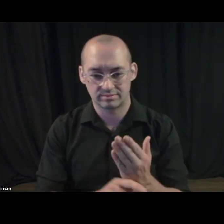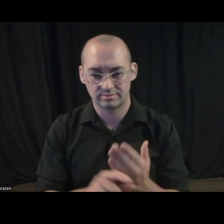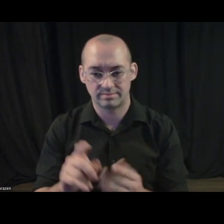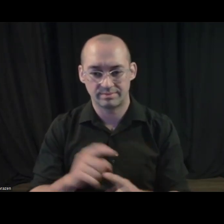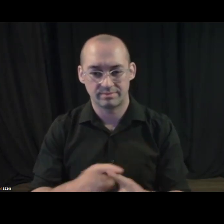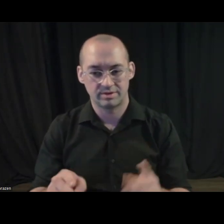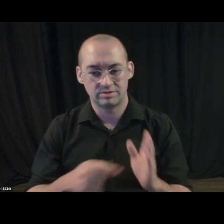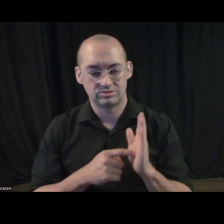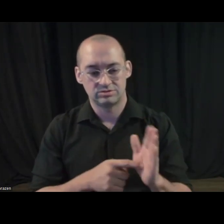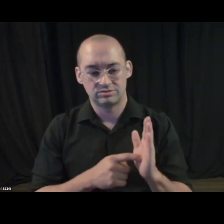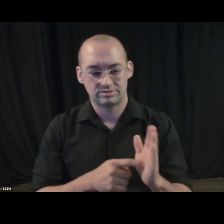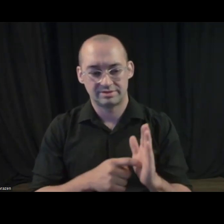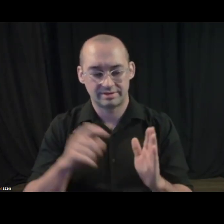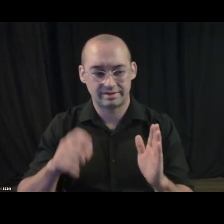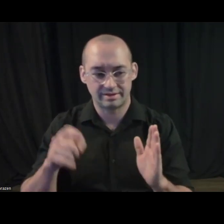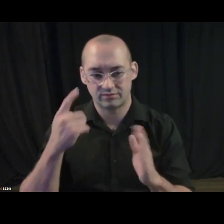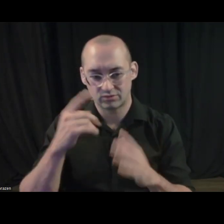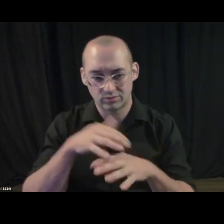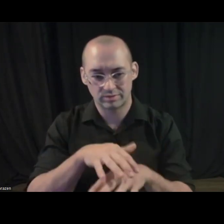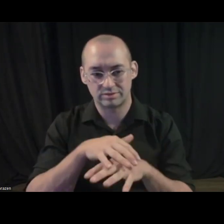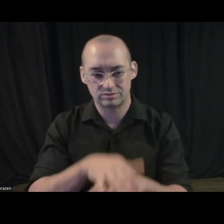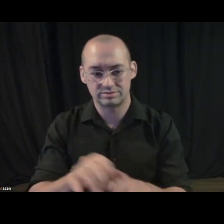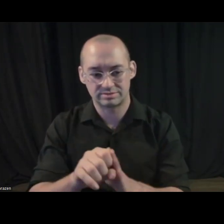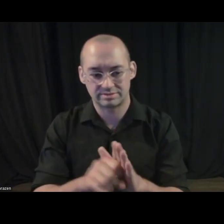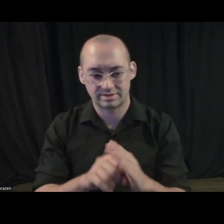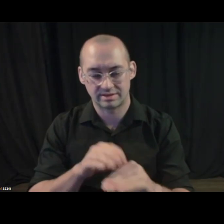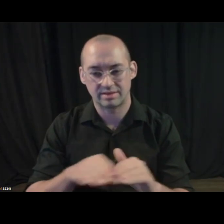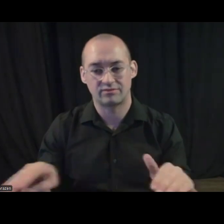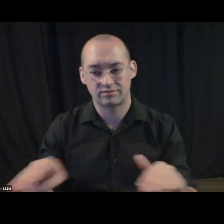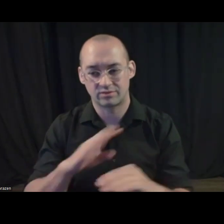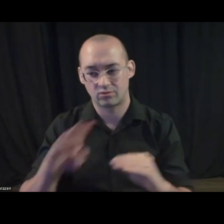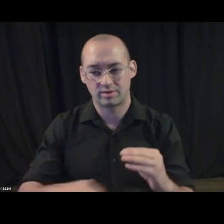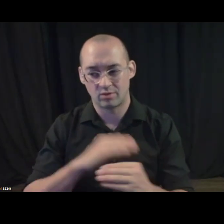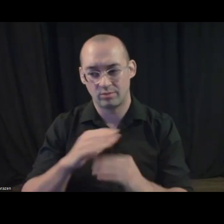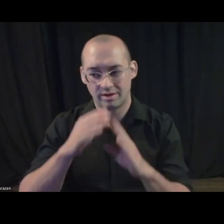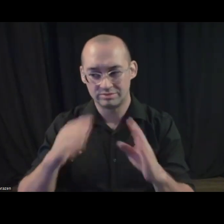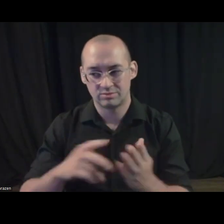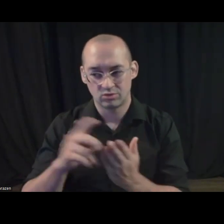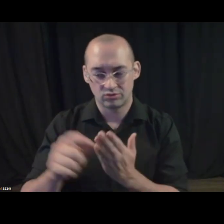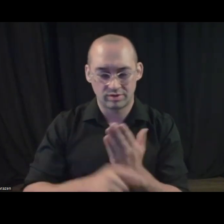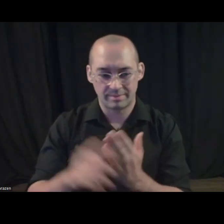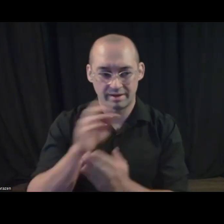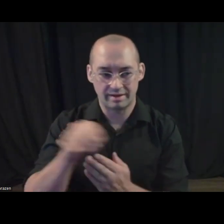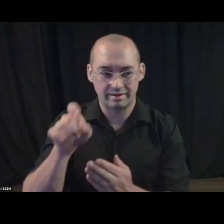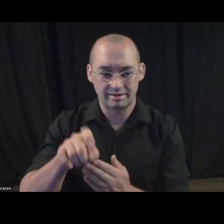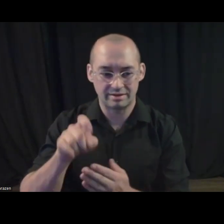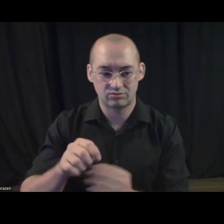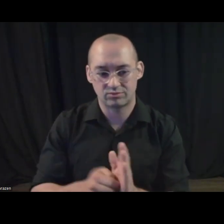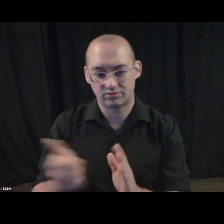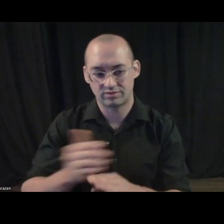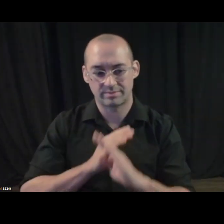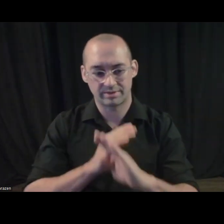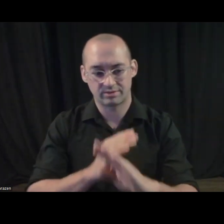just highlights the need for coordination at the state level around the housing programs, and the need to remove barriers. So